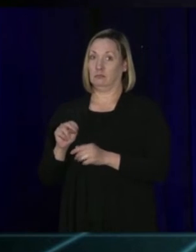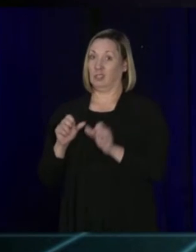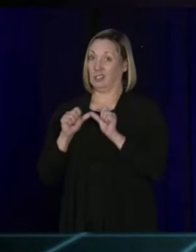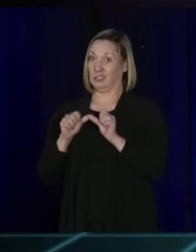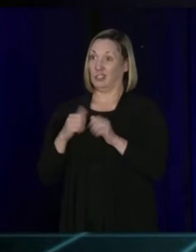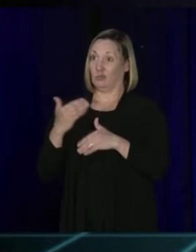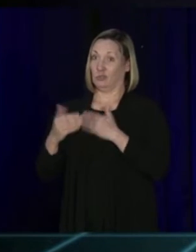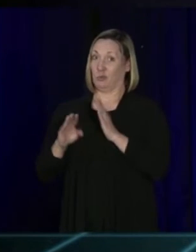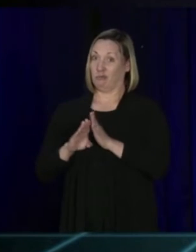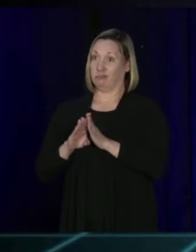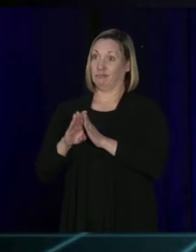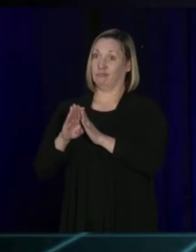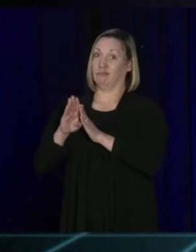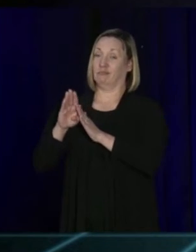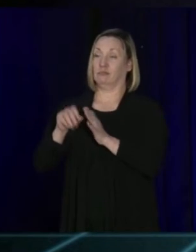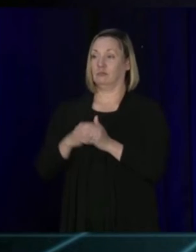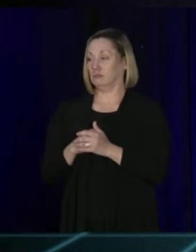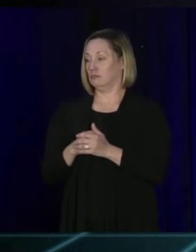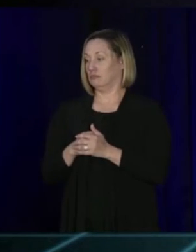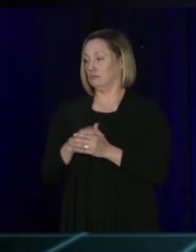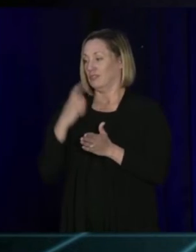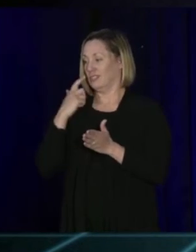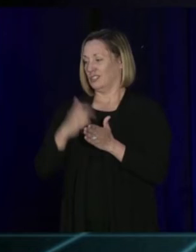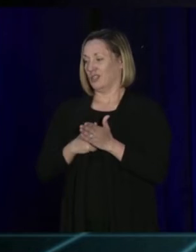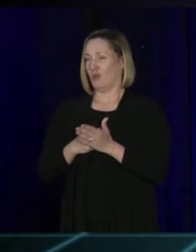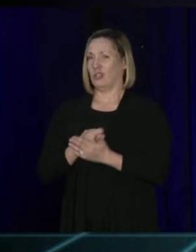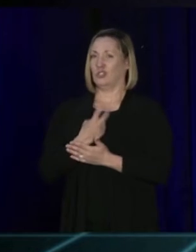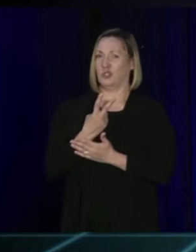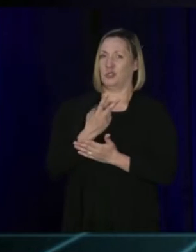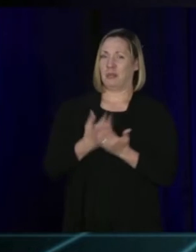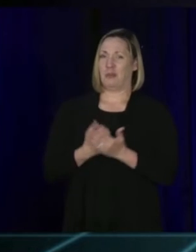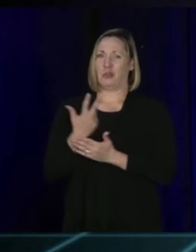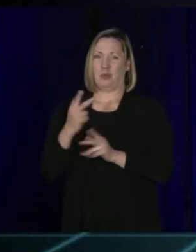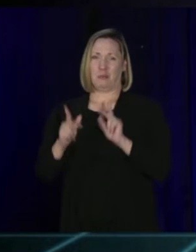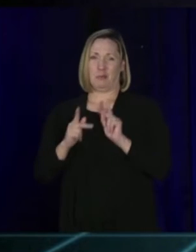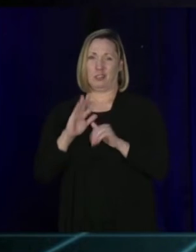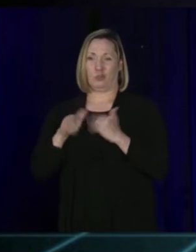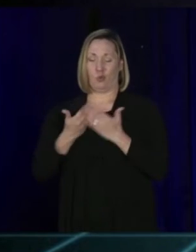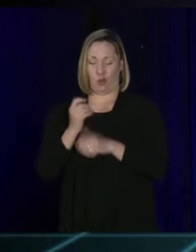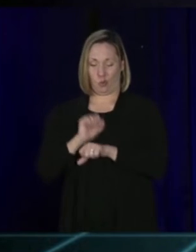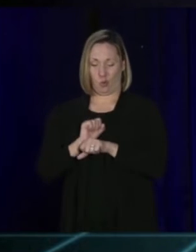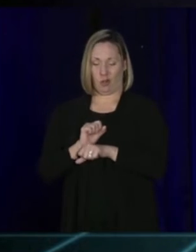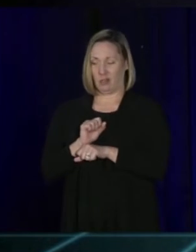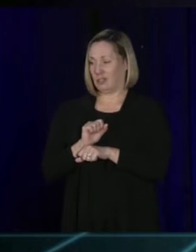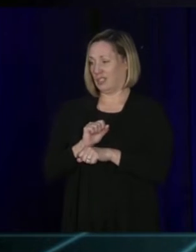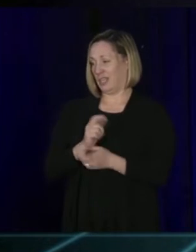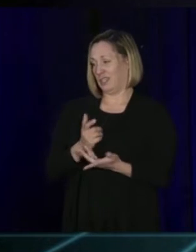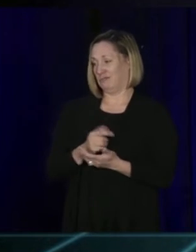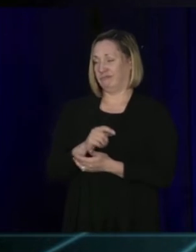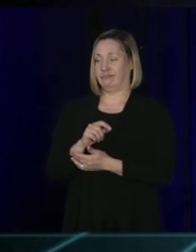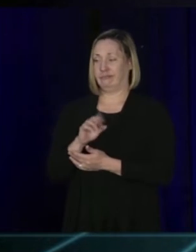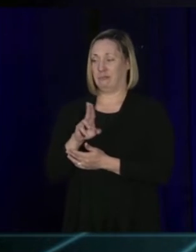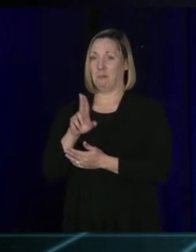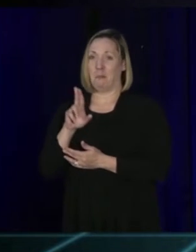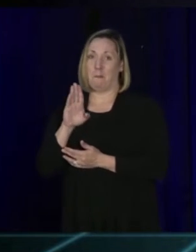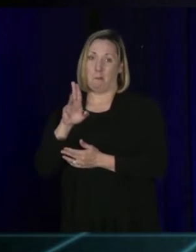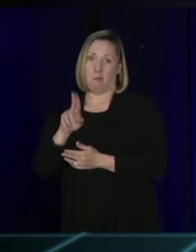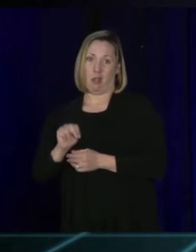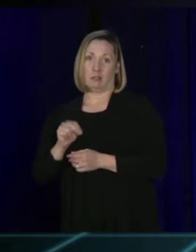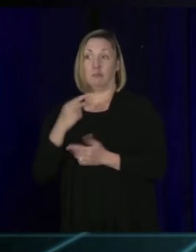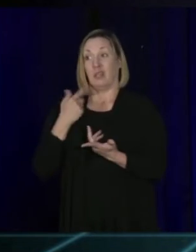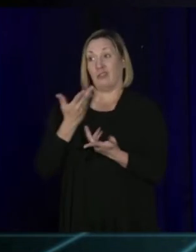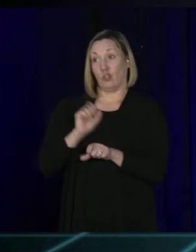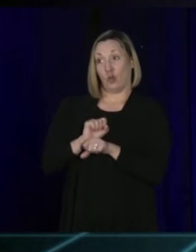break it down, you can kind of see there's only about 2 or 3 folks doing the lion's share of all the work in Bun, which is interesting in itself. But if you're going to use Bun at work, probably